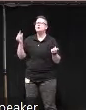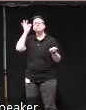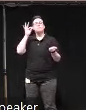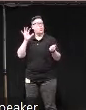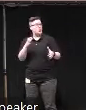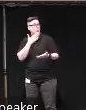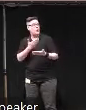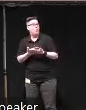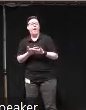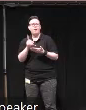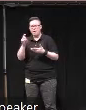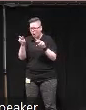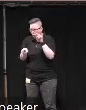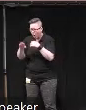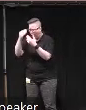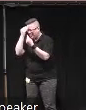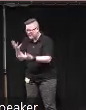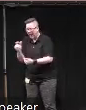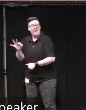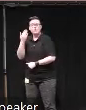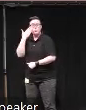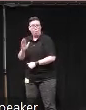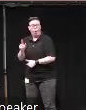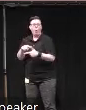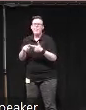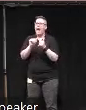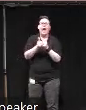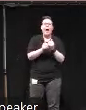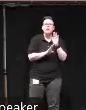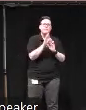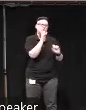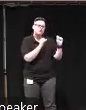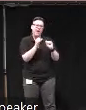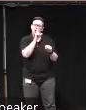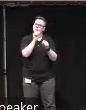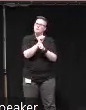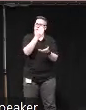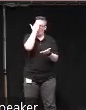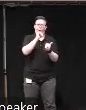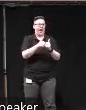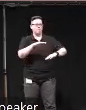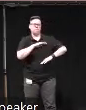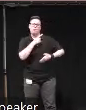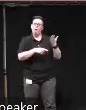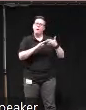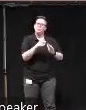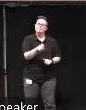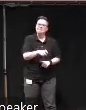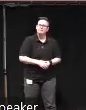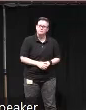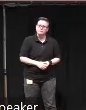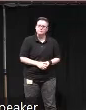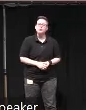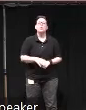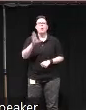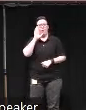doing carefully, it's difficult to develop strategies and meet the needs of the community. We are going to